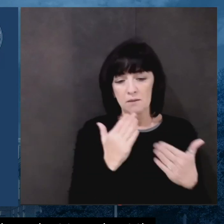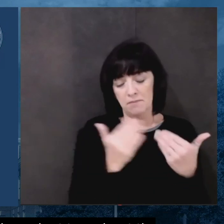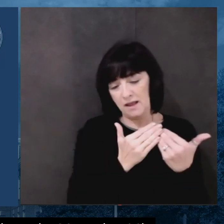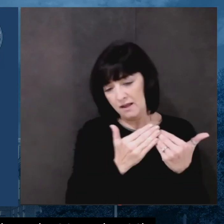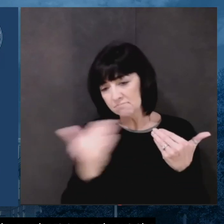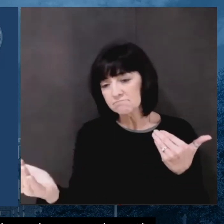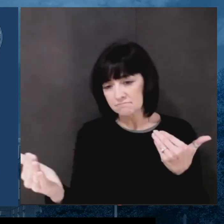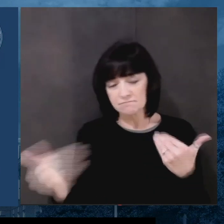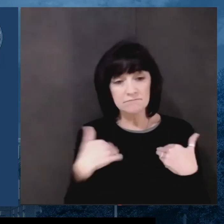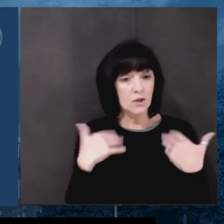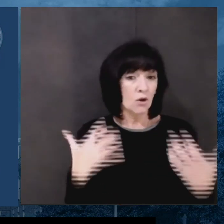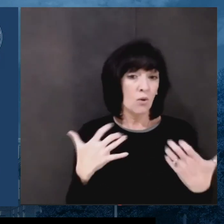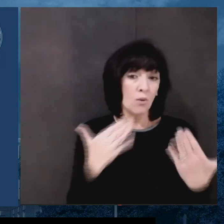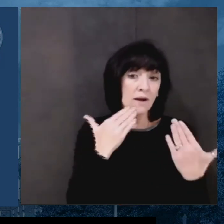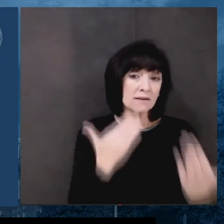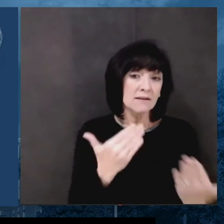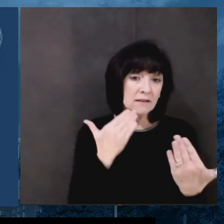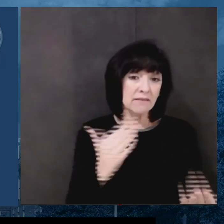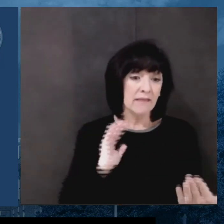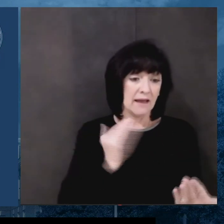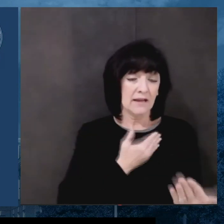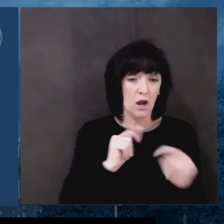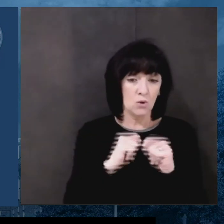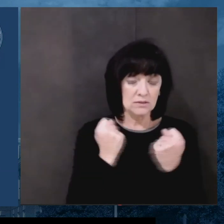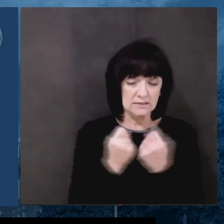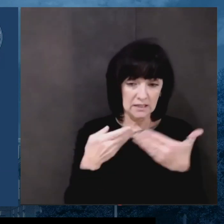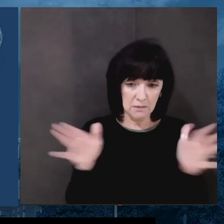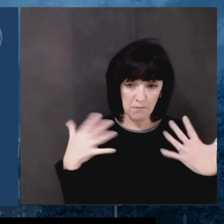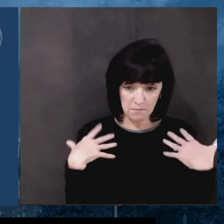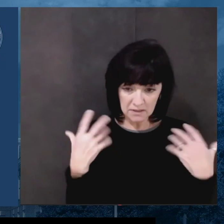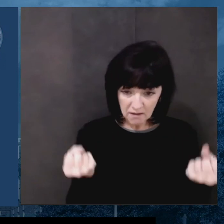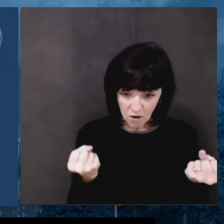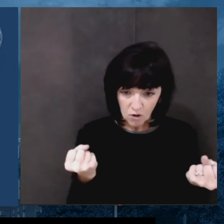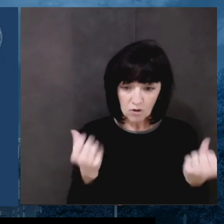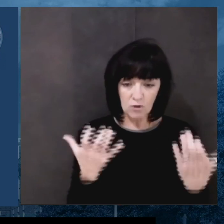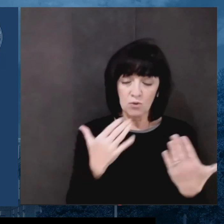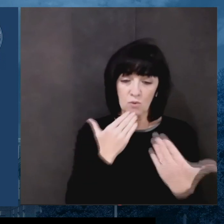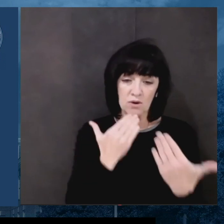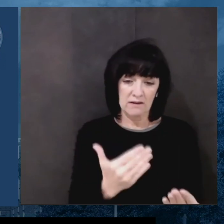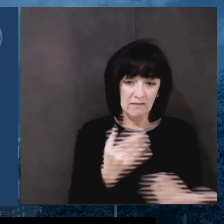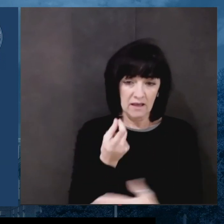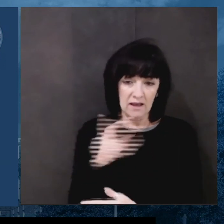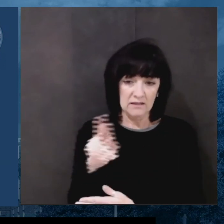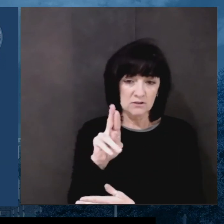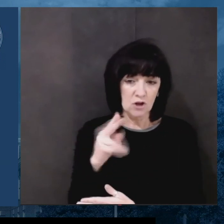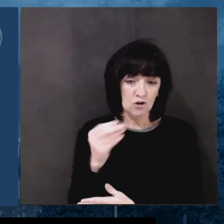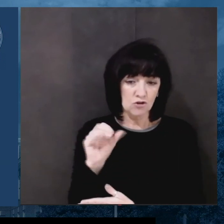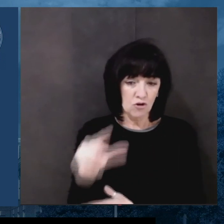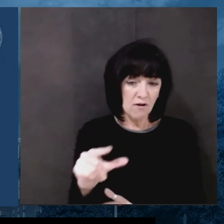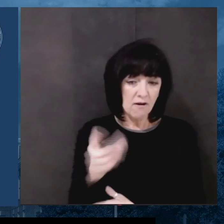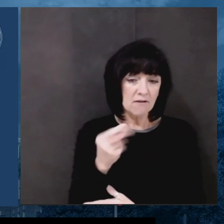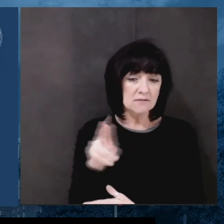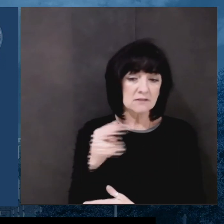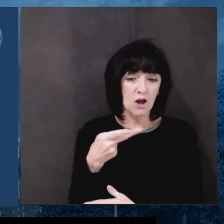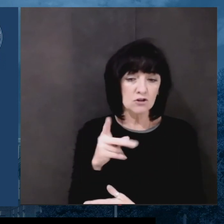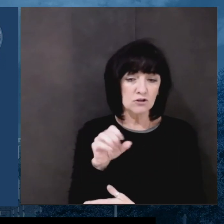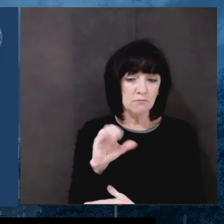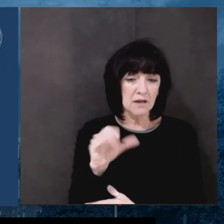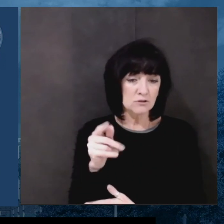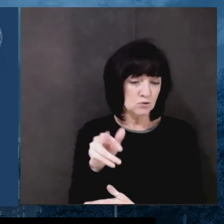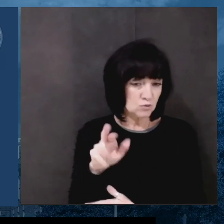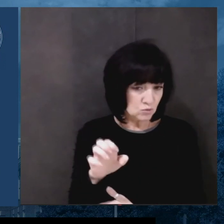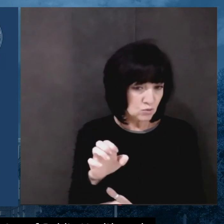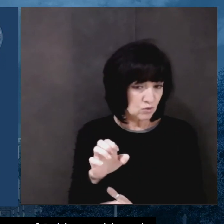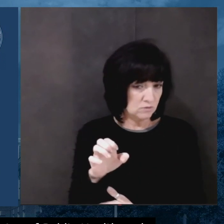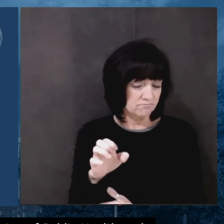thank our team at the Division of Public Health. Doctors Rick Hong and Rick Pescator are here with